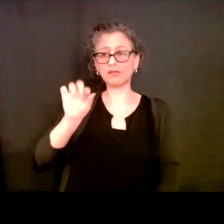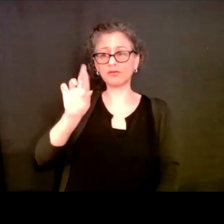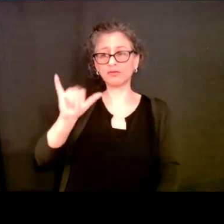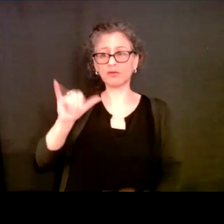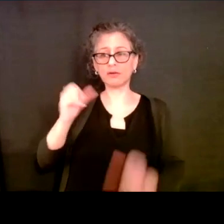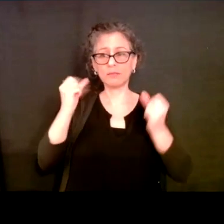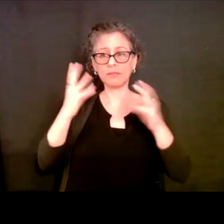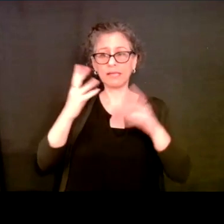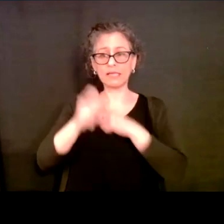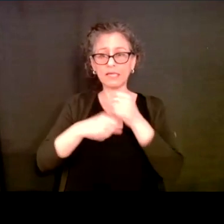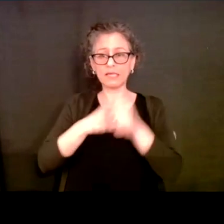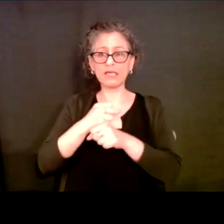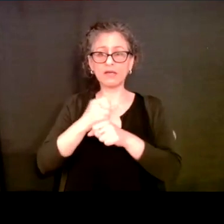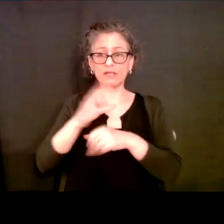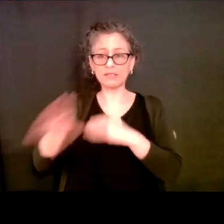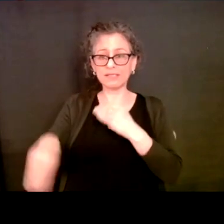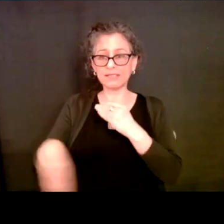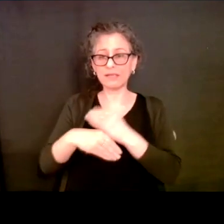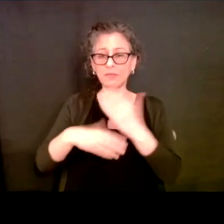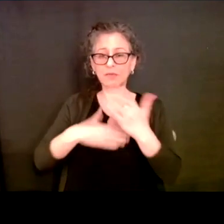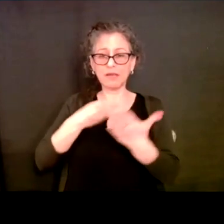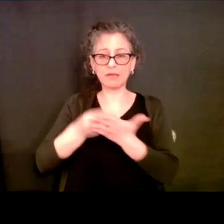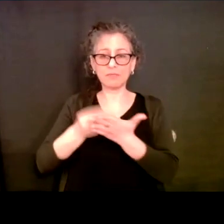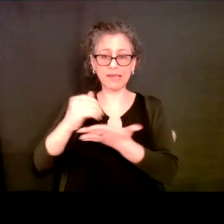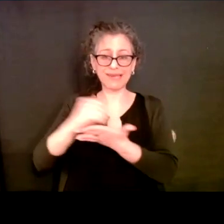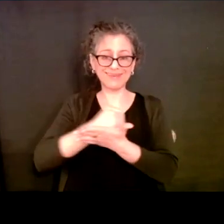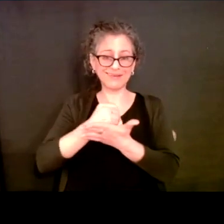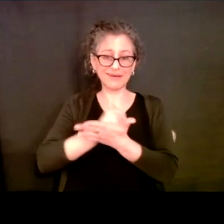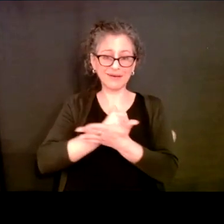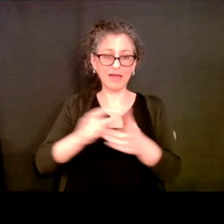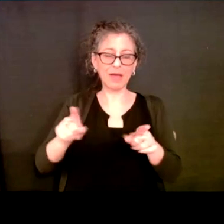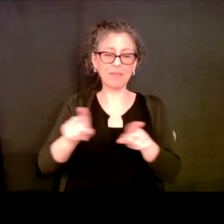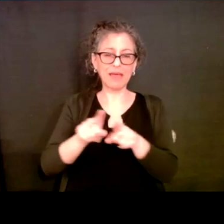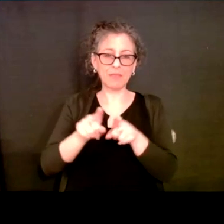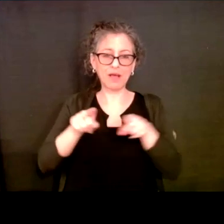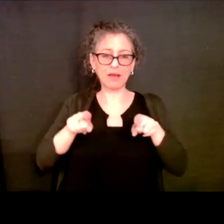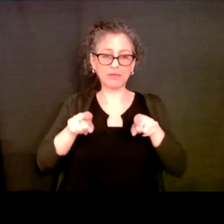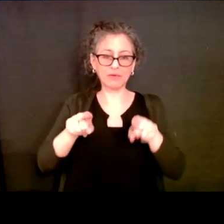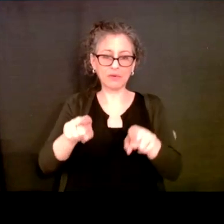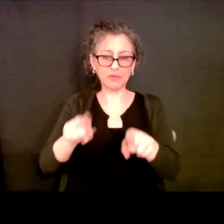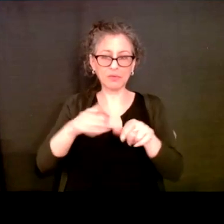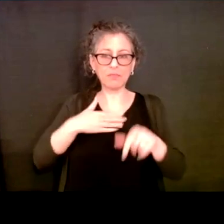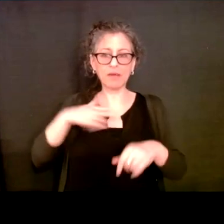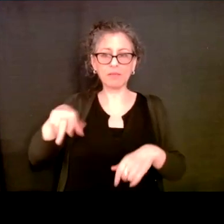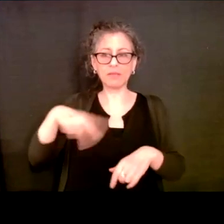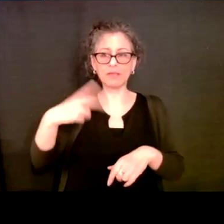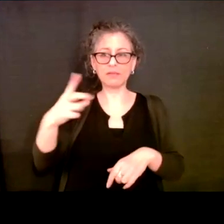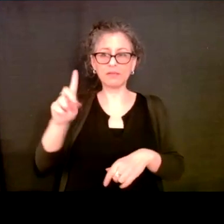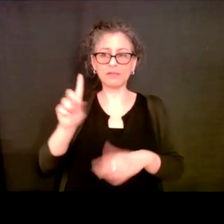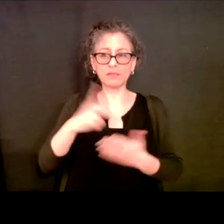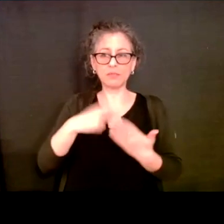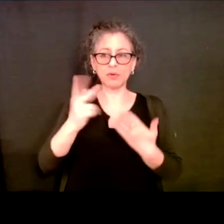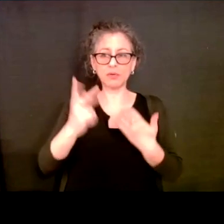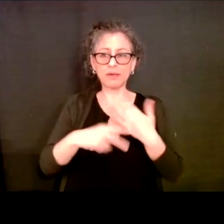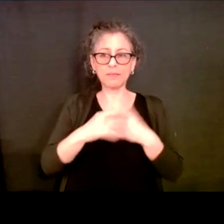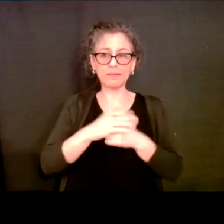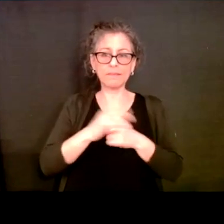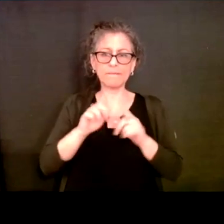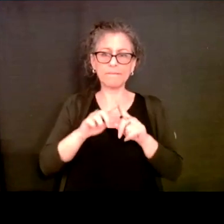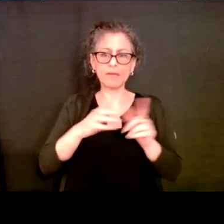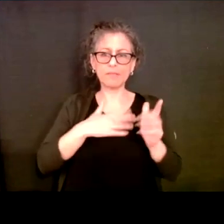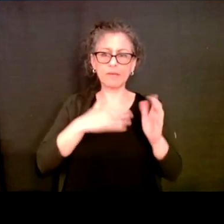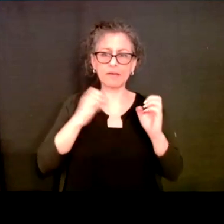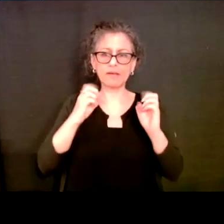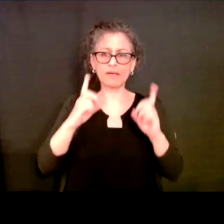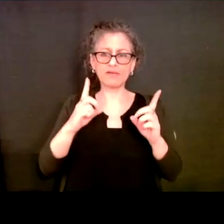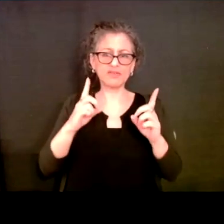it supplemented my income, particularly as I was getting through my PhD program. But my